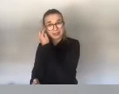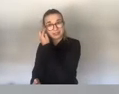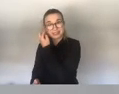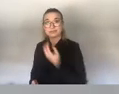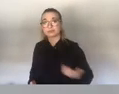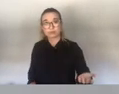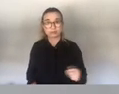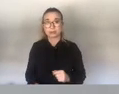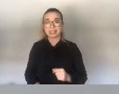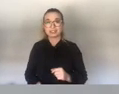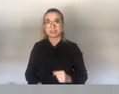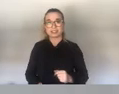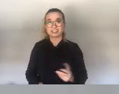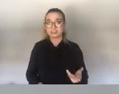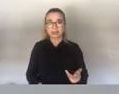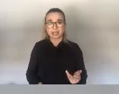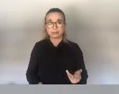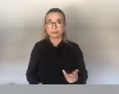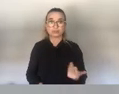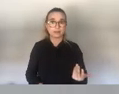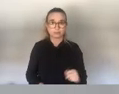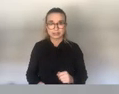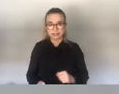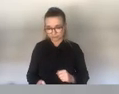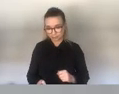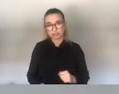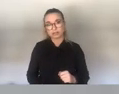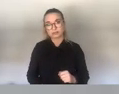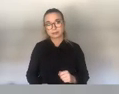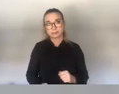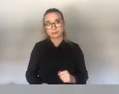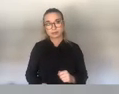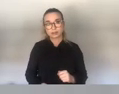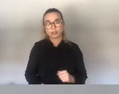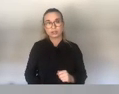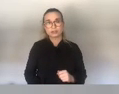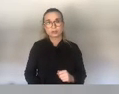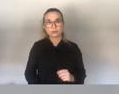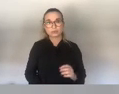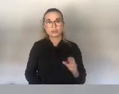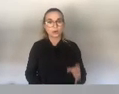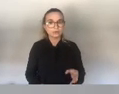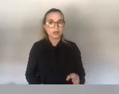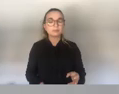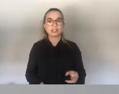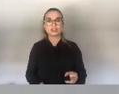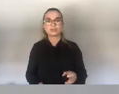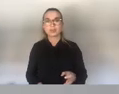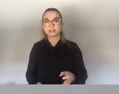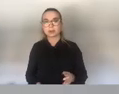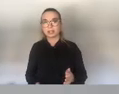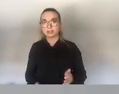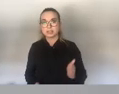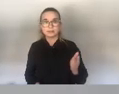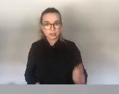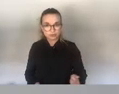that many veterans live in rural locations and just aren't able to travel to see a specialist. So to overcome the issues